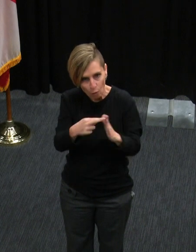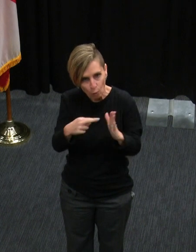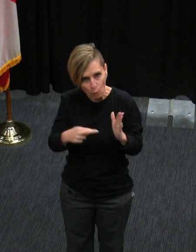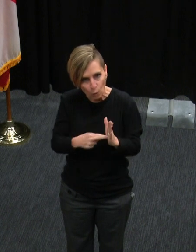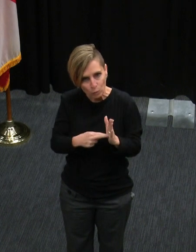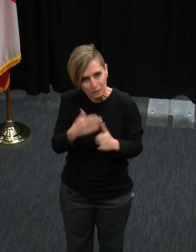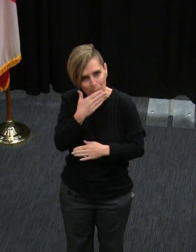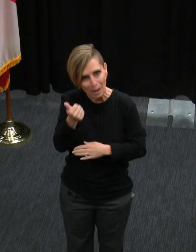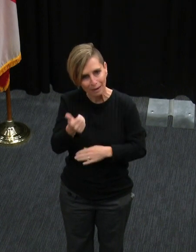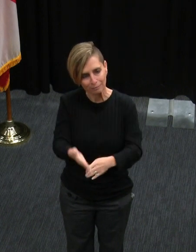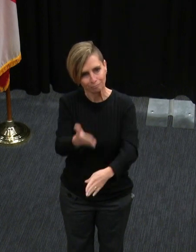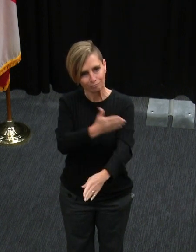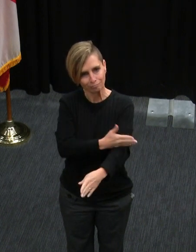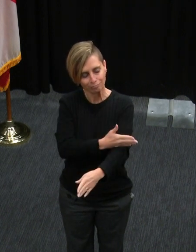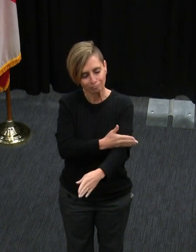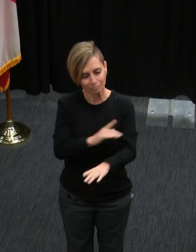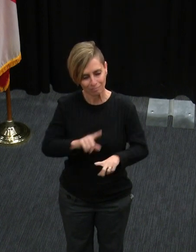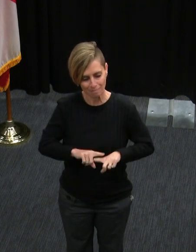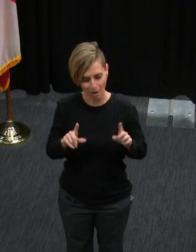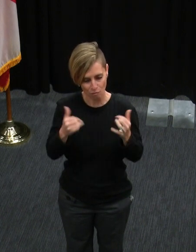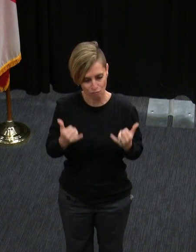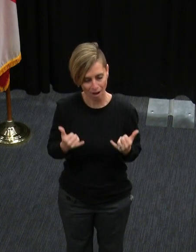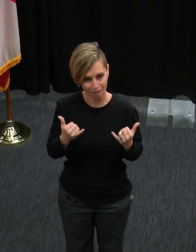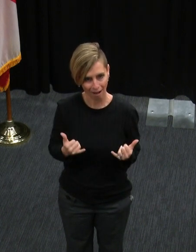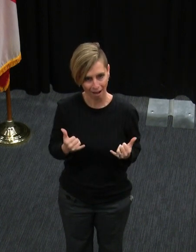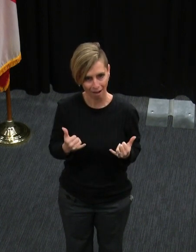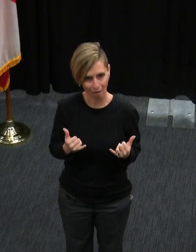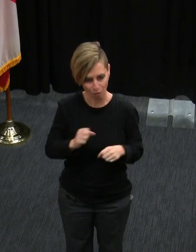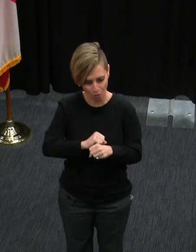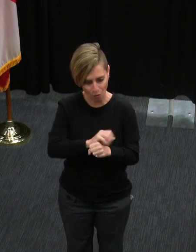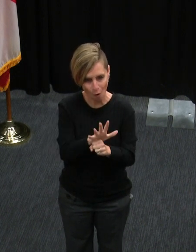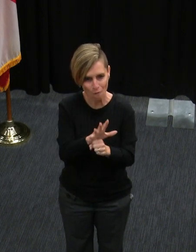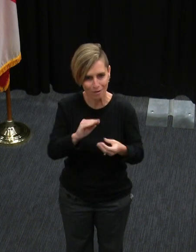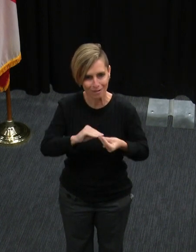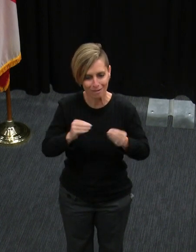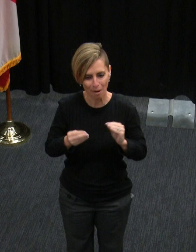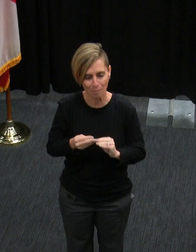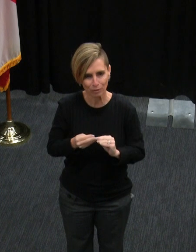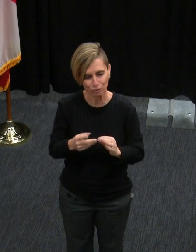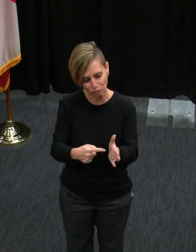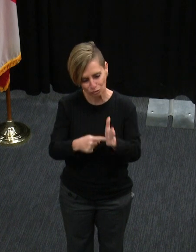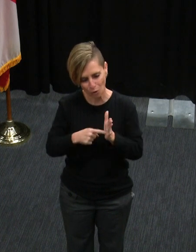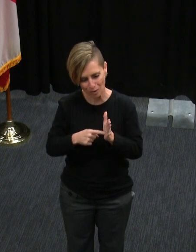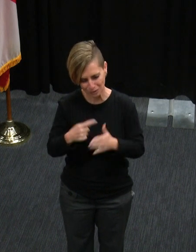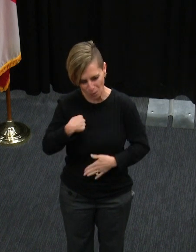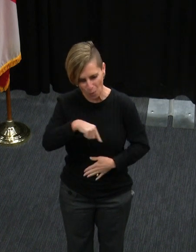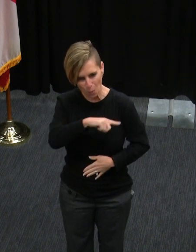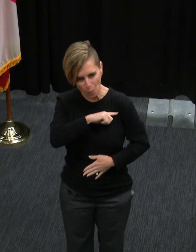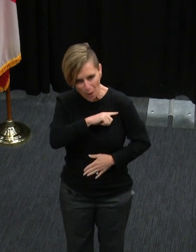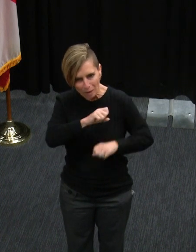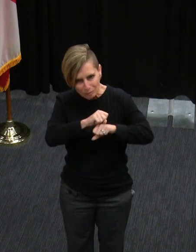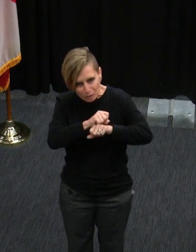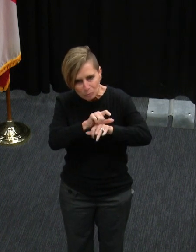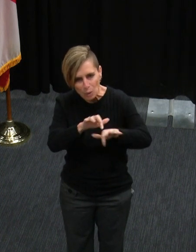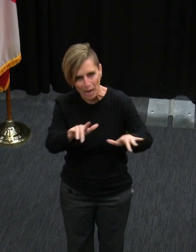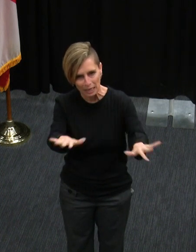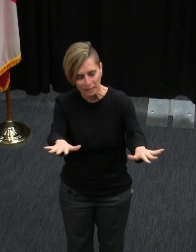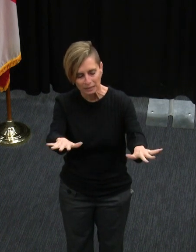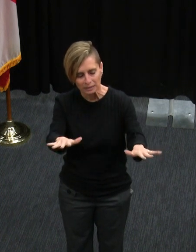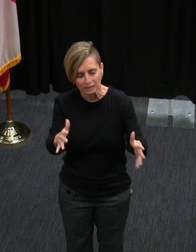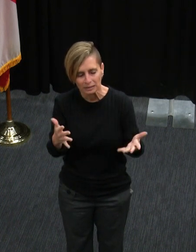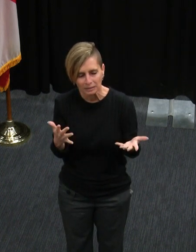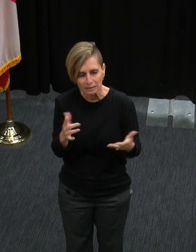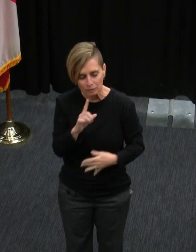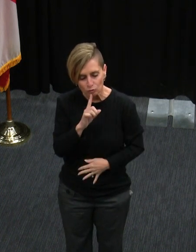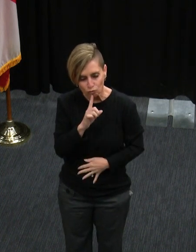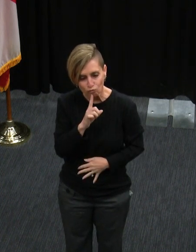numbers are showing us that we are helping this virus spread. We've got to do better. And so it is a real